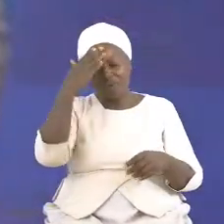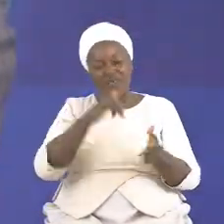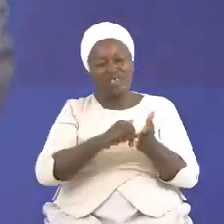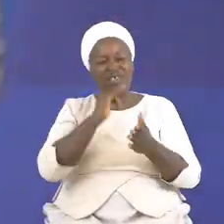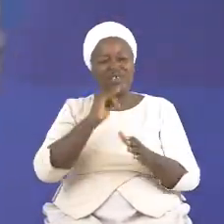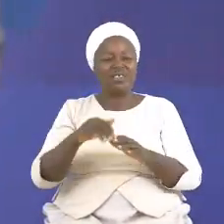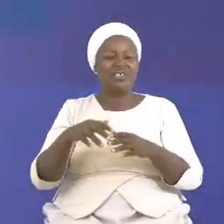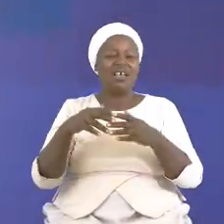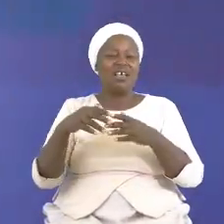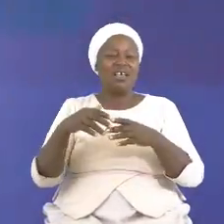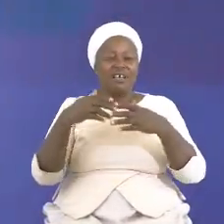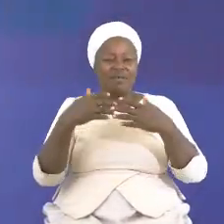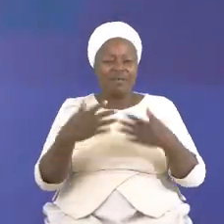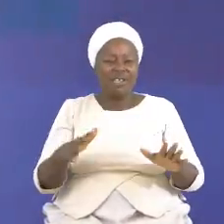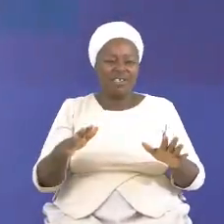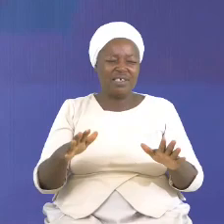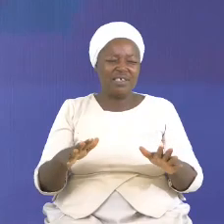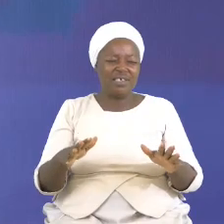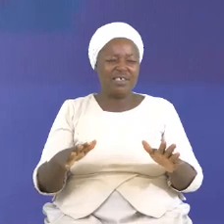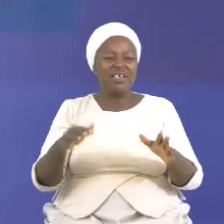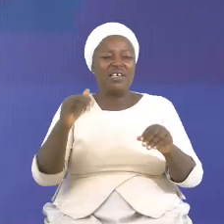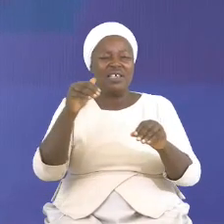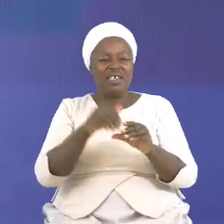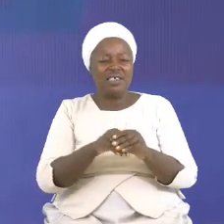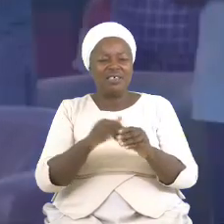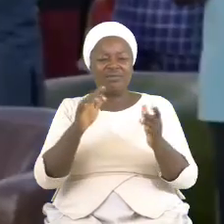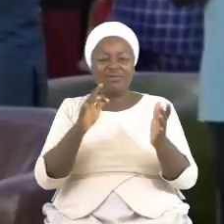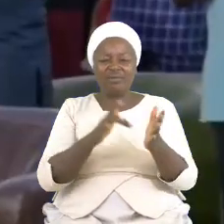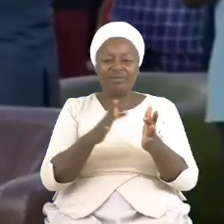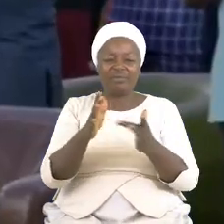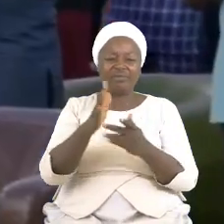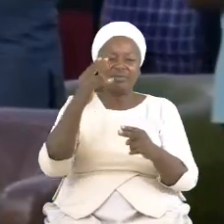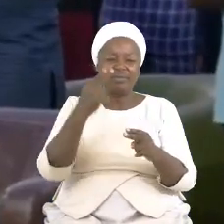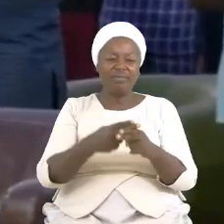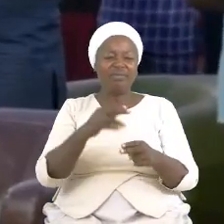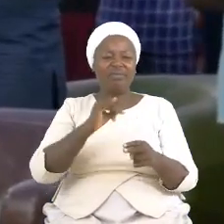In Jesus' name, I pray.